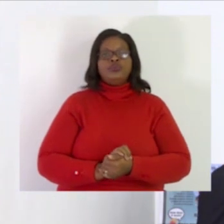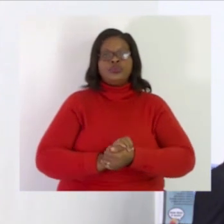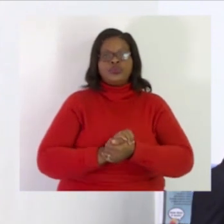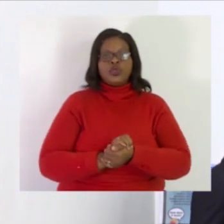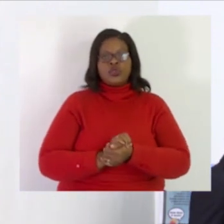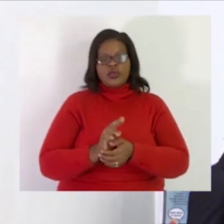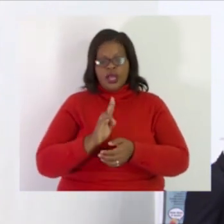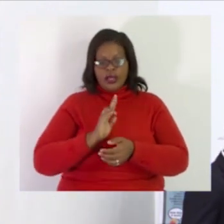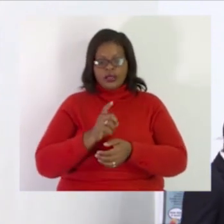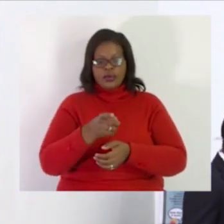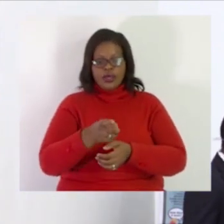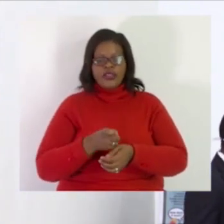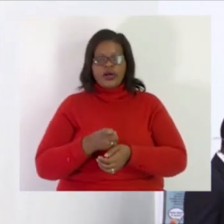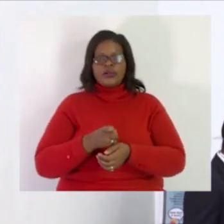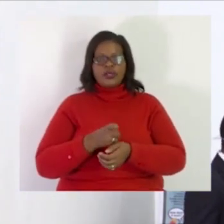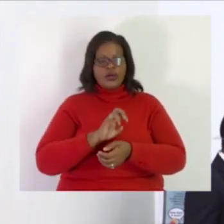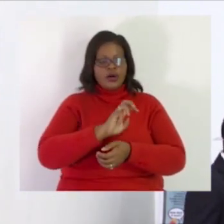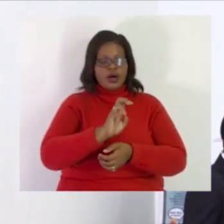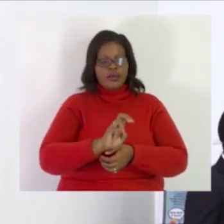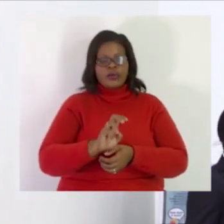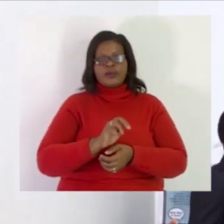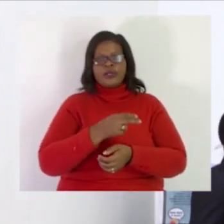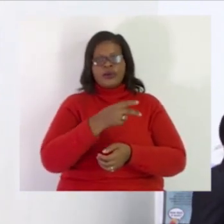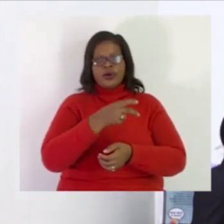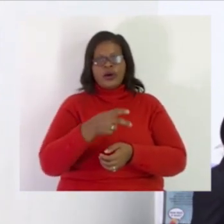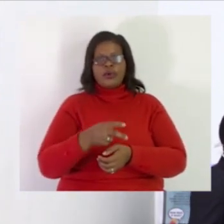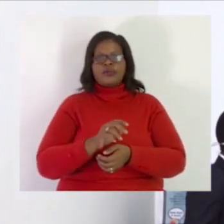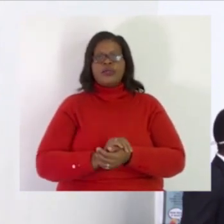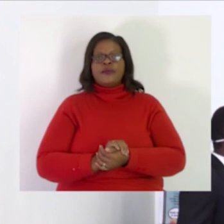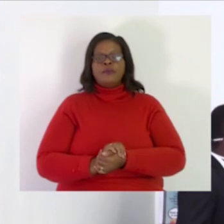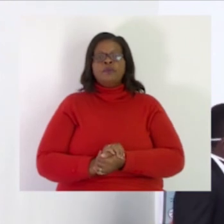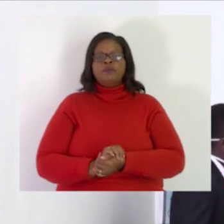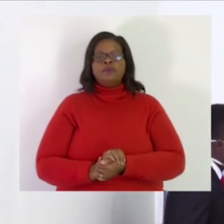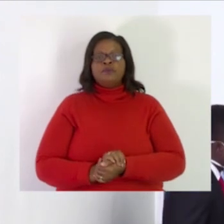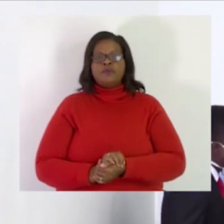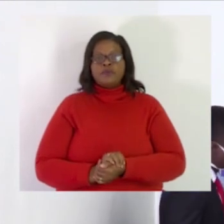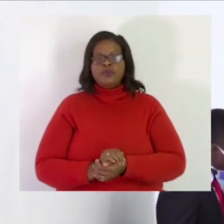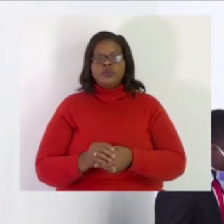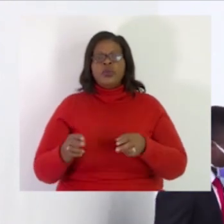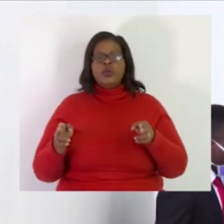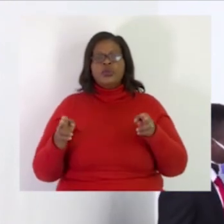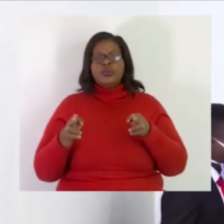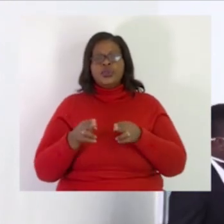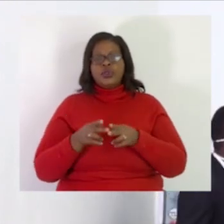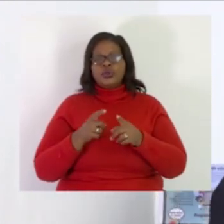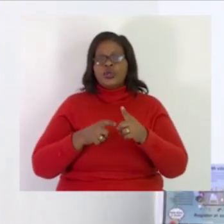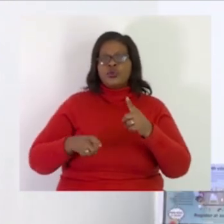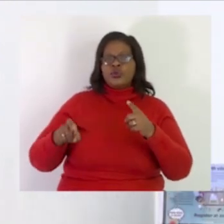1,000. So in short, when it comes to rounding